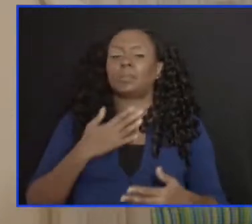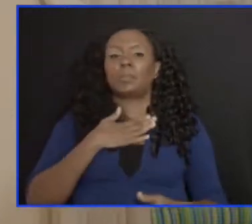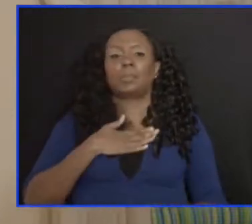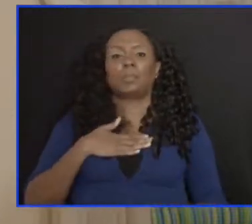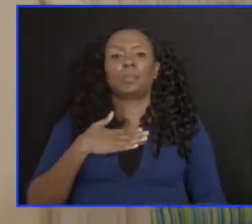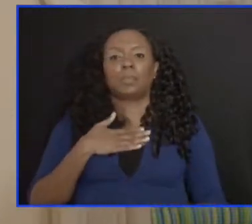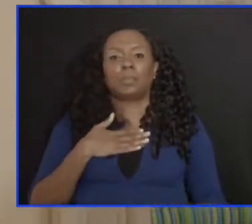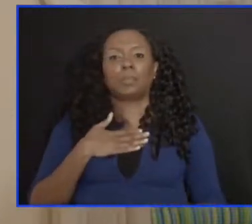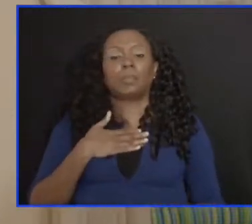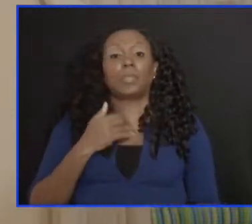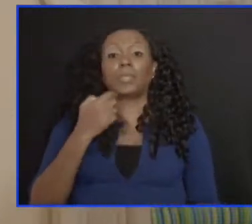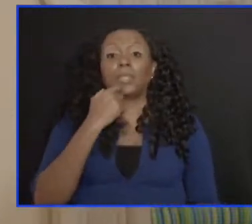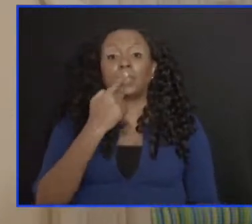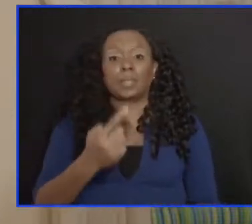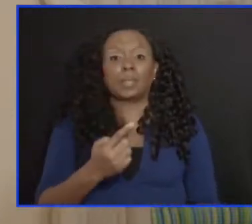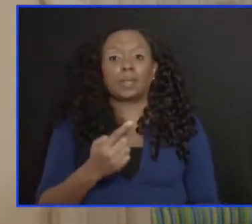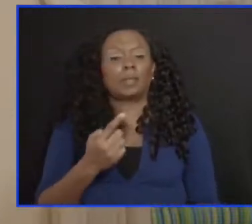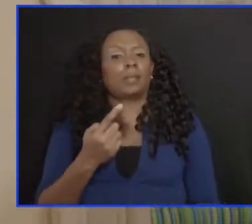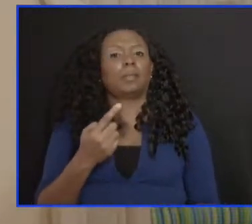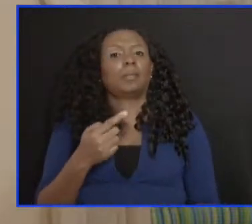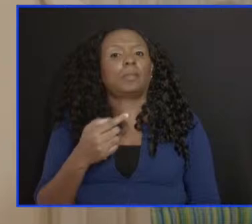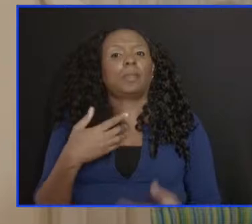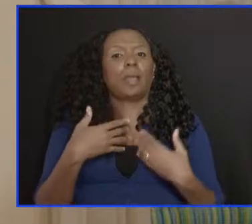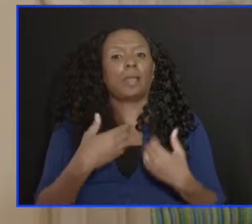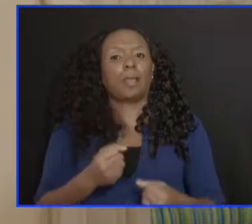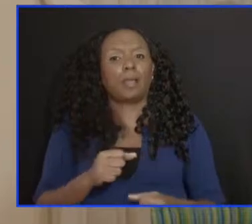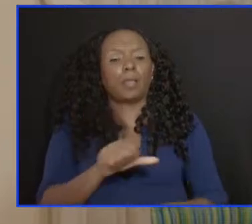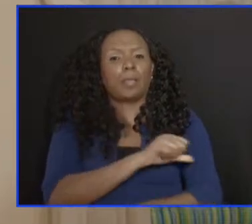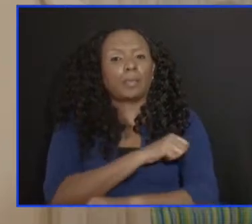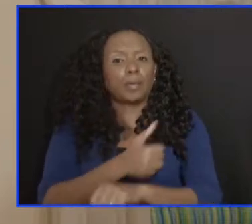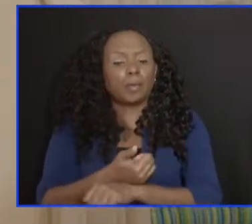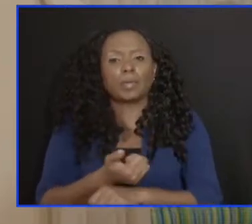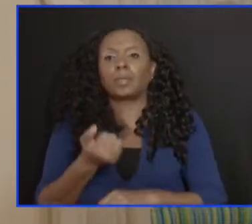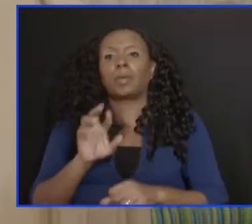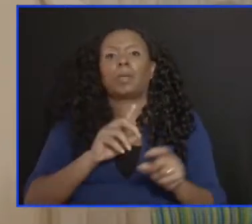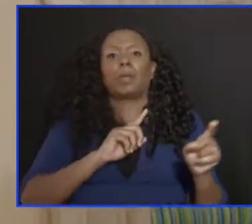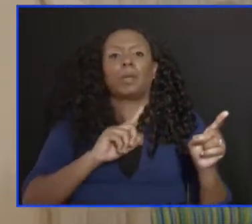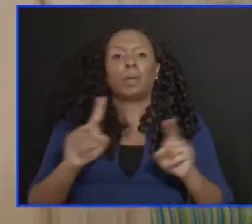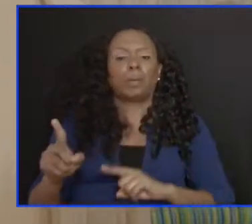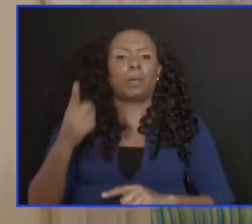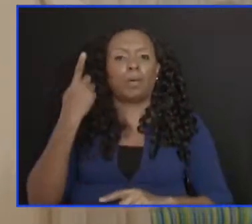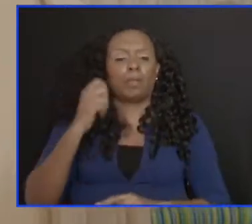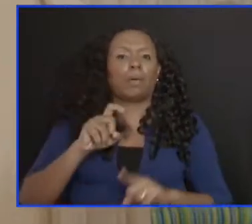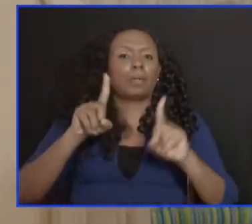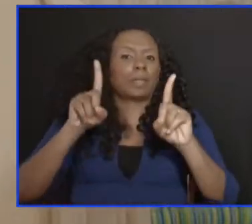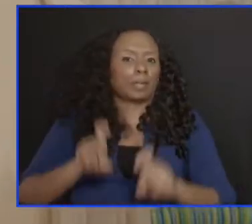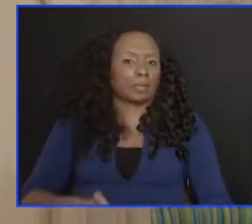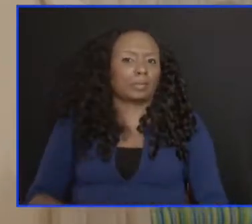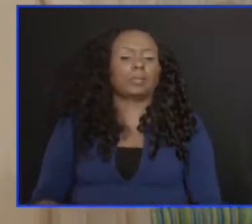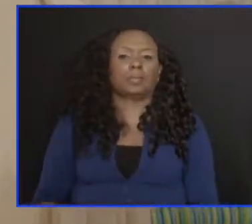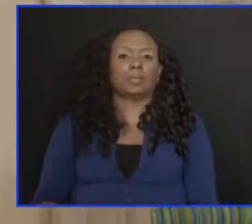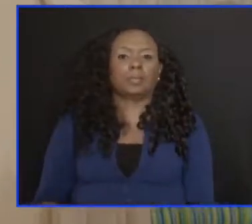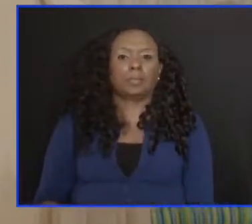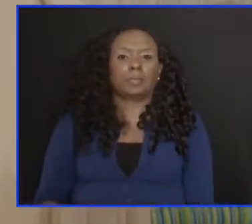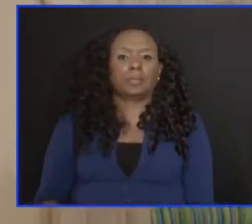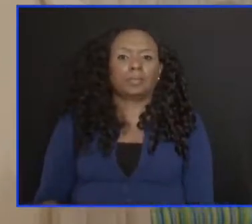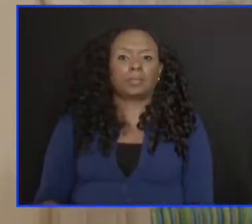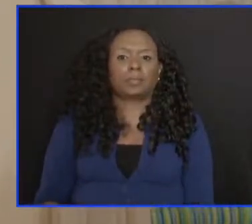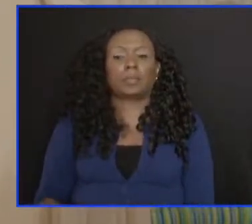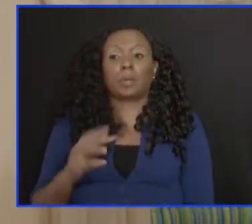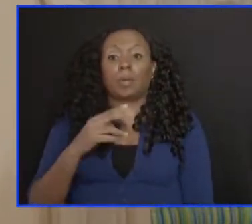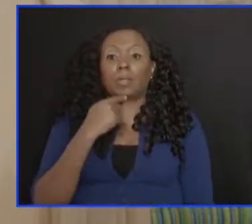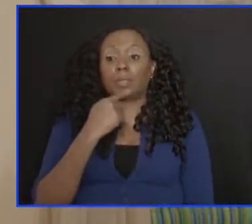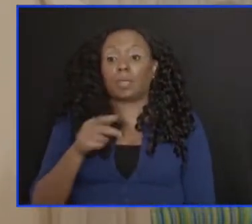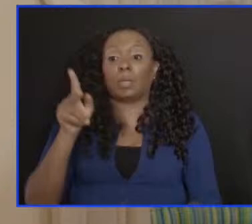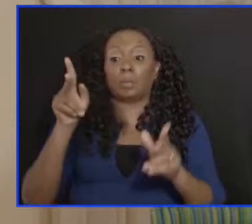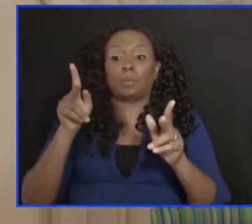please alert the public health official or please go to your nearest testing site to be tested, or alert the person who is managing